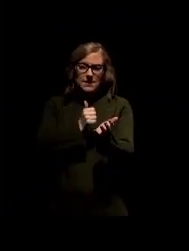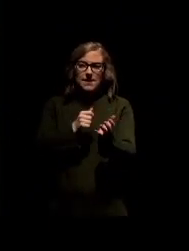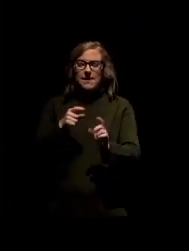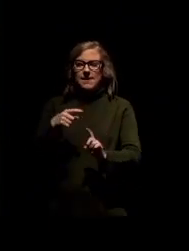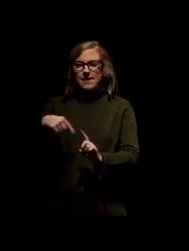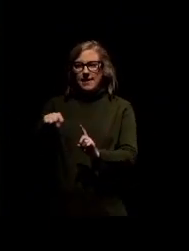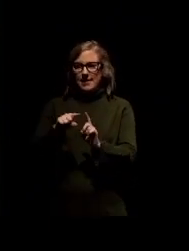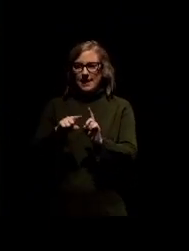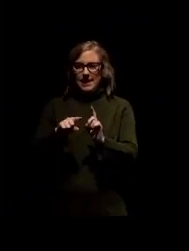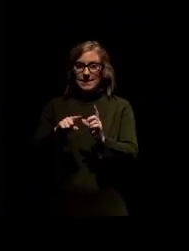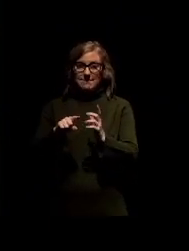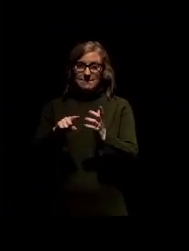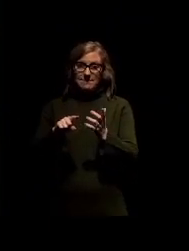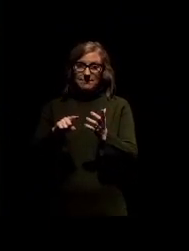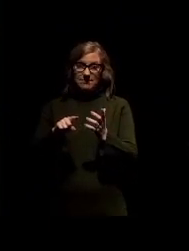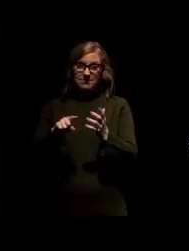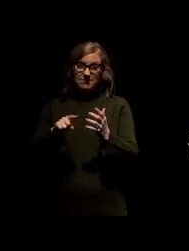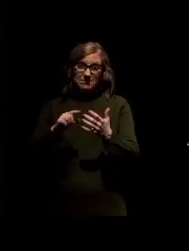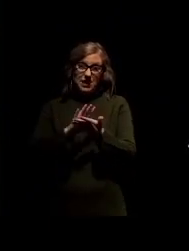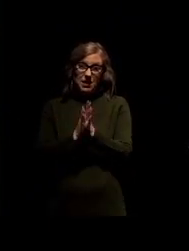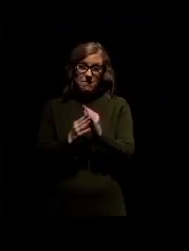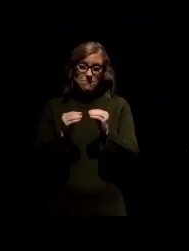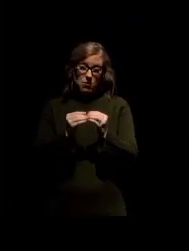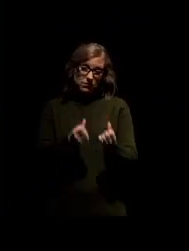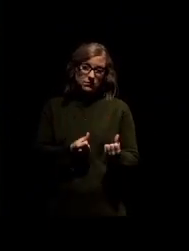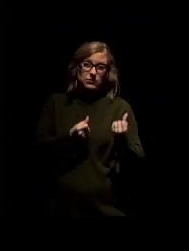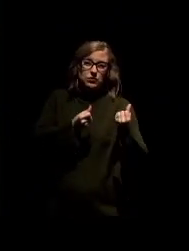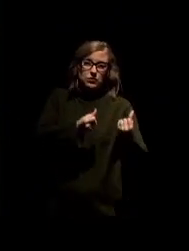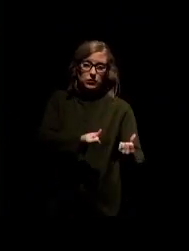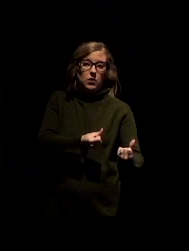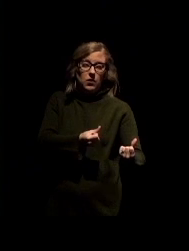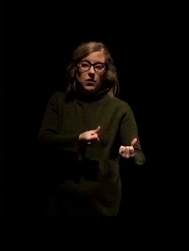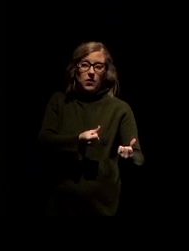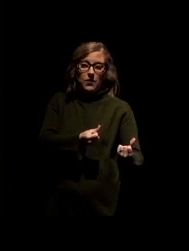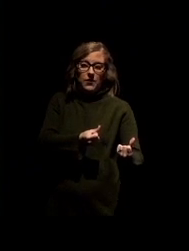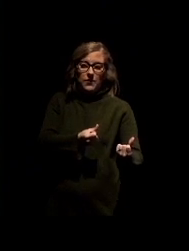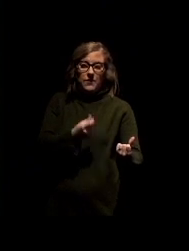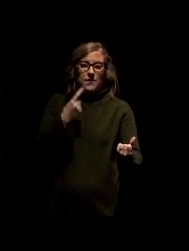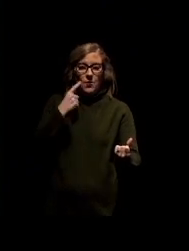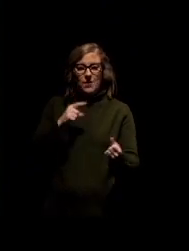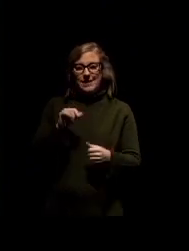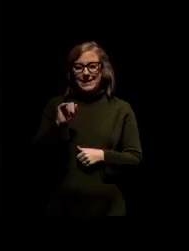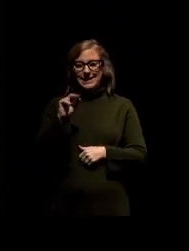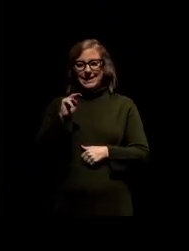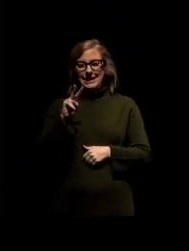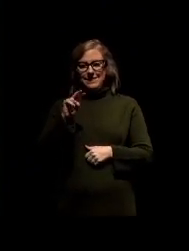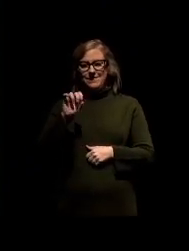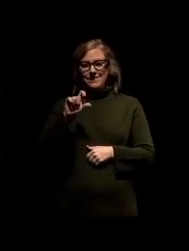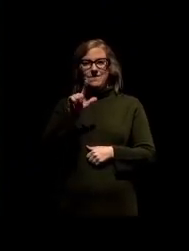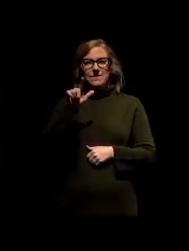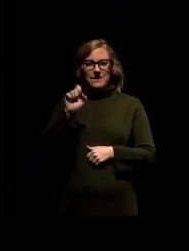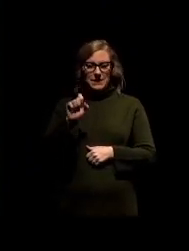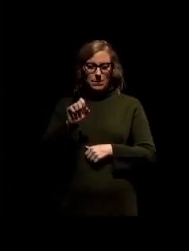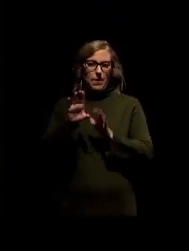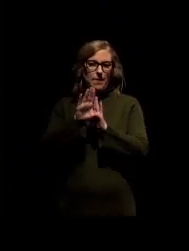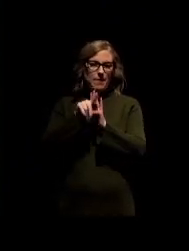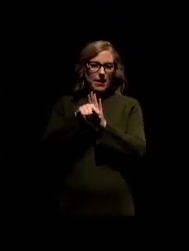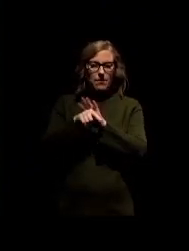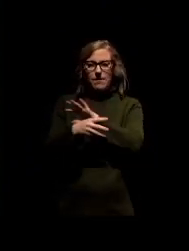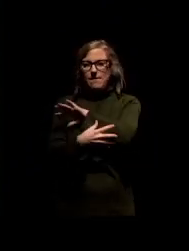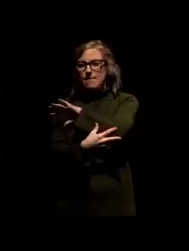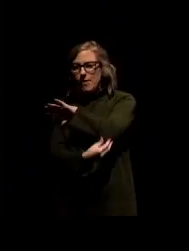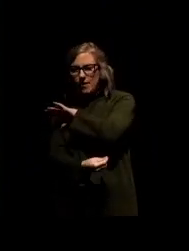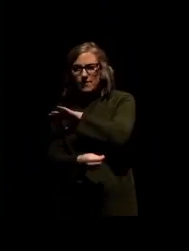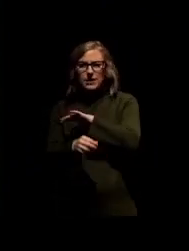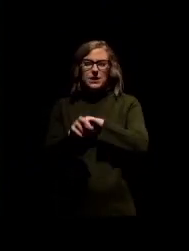and create movement and become more powerful within the background, the invisible background of systemic poverty and systemic racism